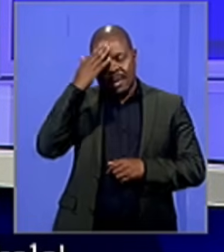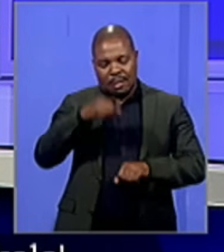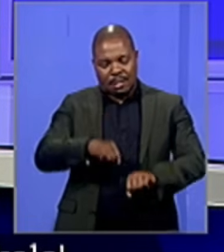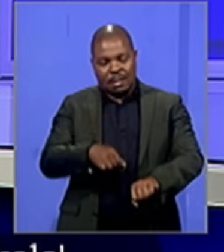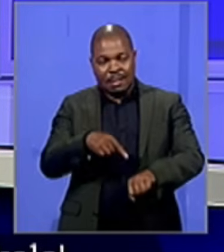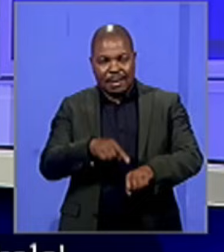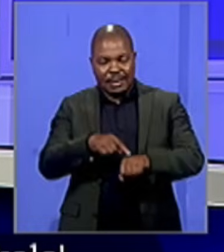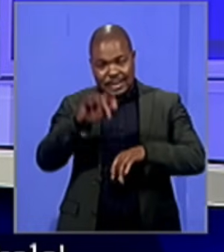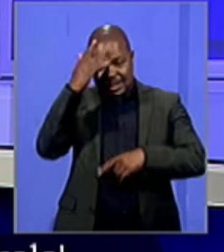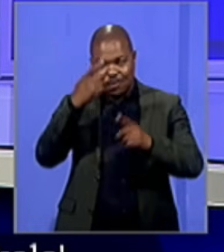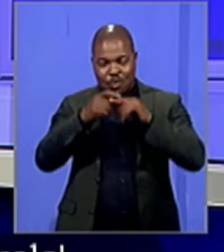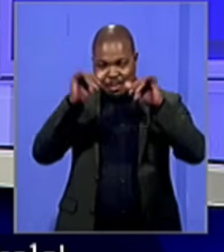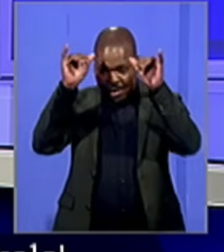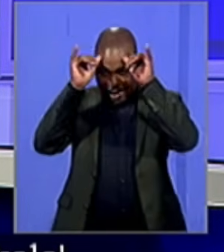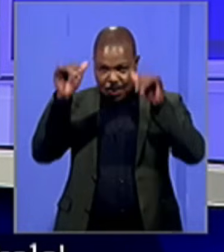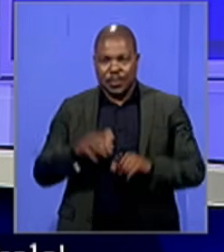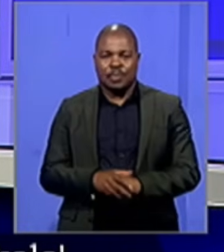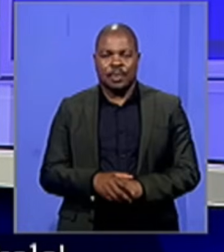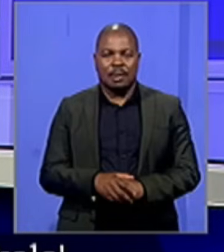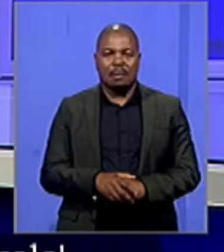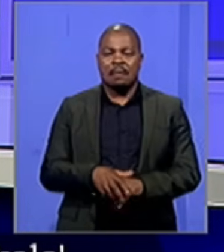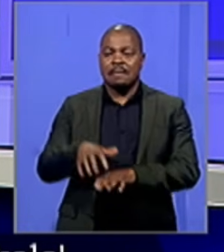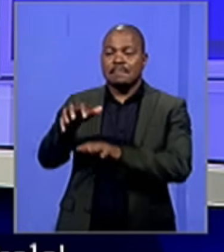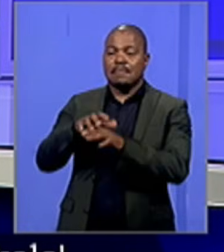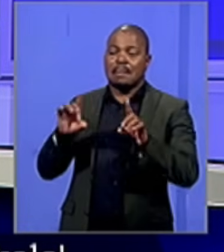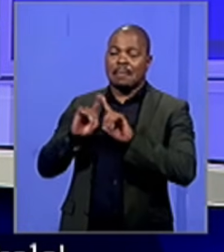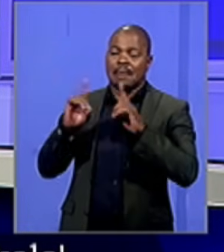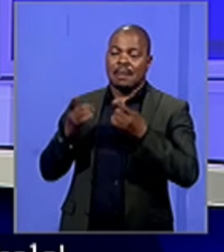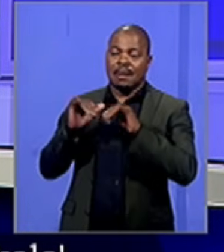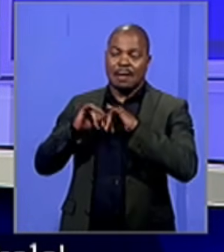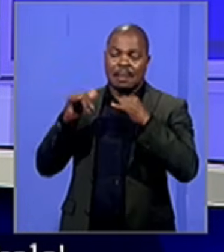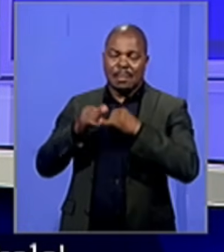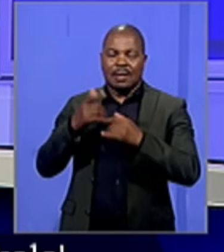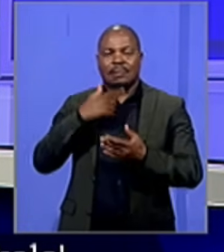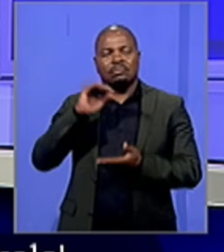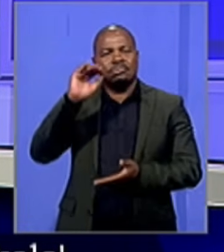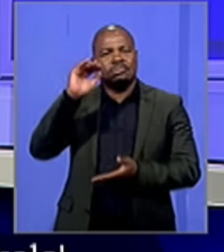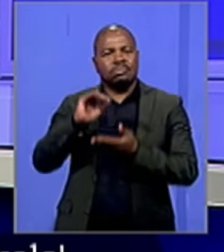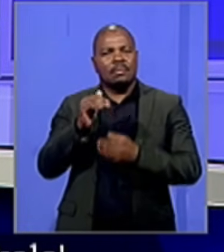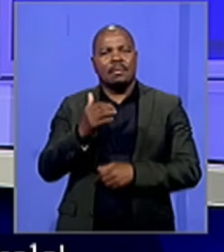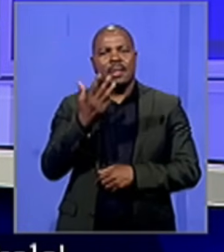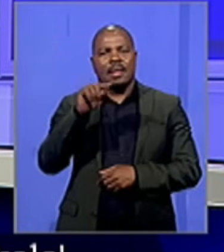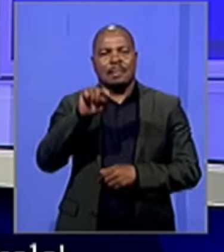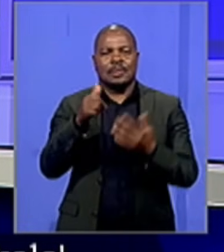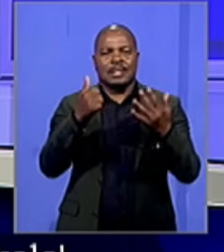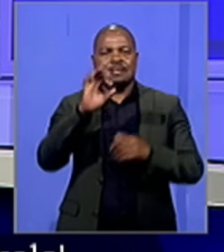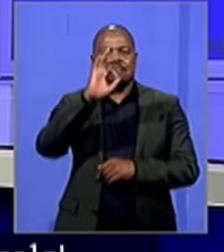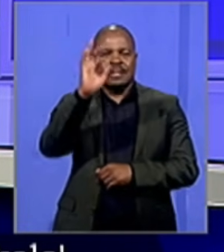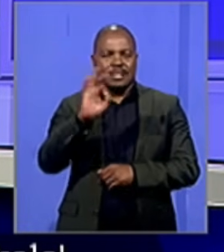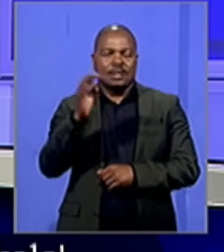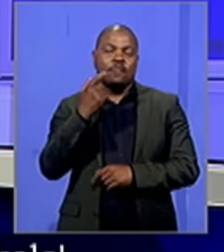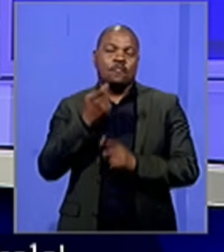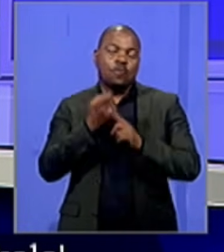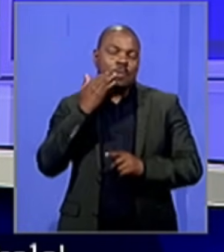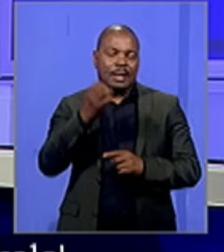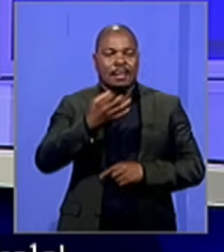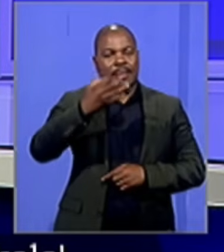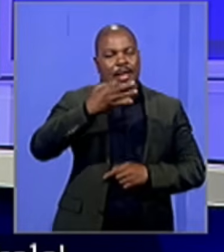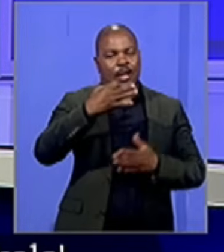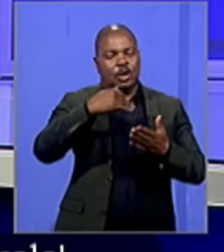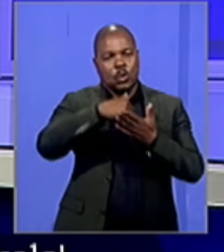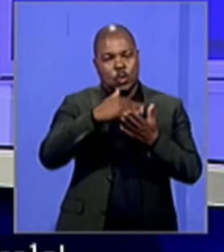swarago dikgomo. Industry ya tša temo e fokotšegile ka dintlha tše senyane fegelwana tshela kotareng ya boraro